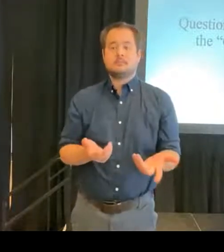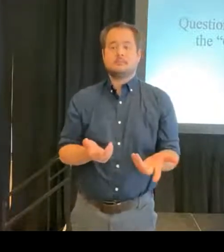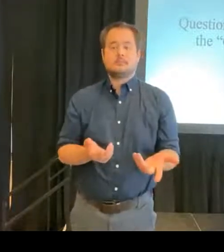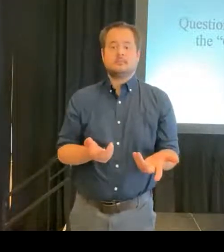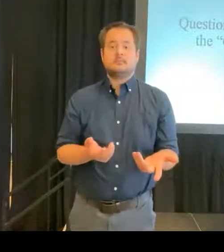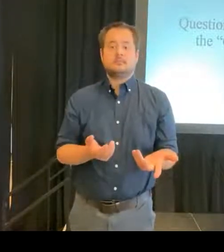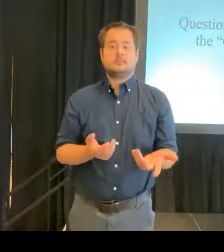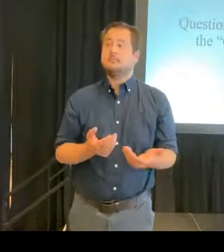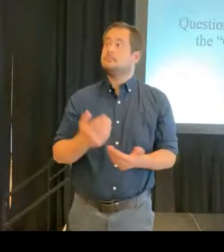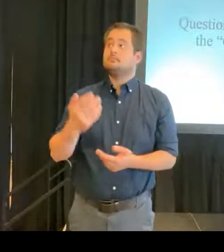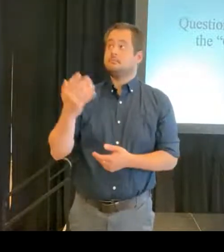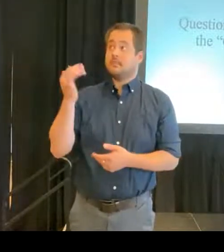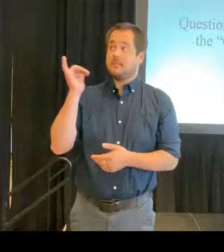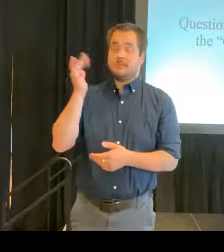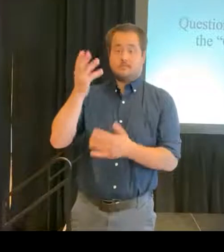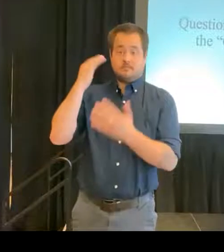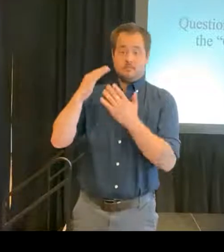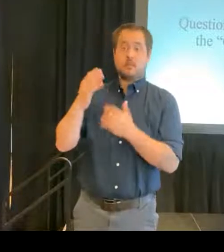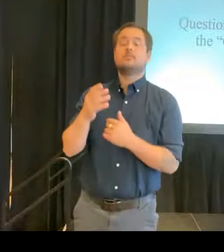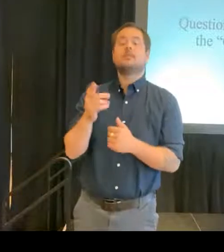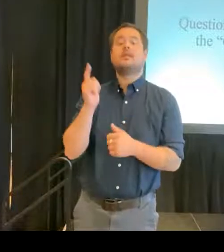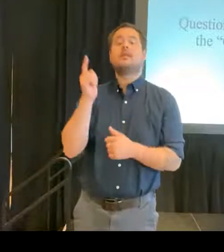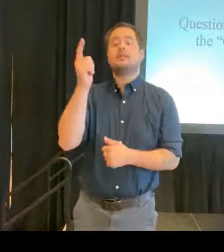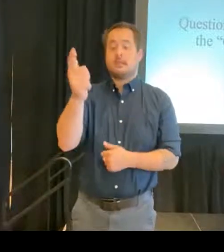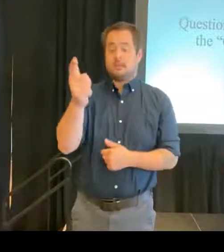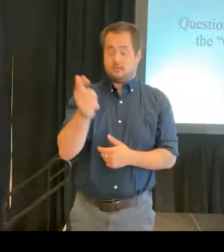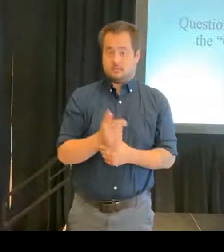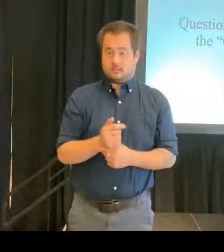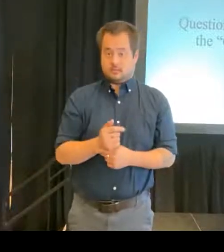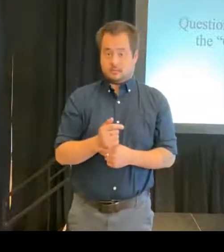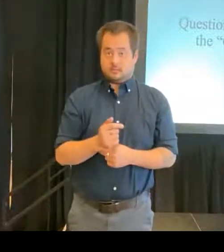And then later on,